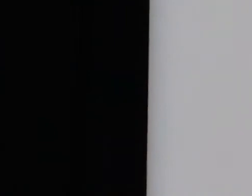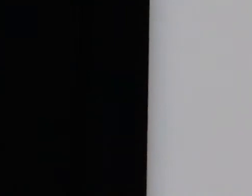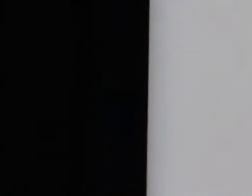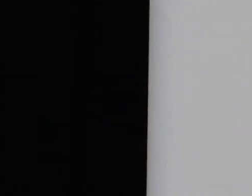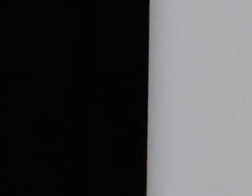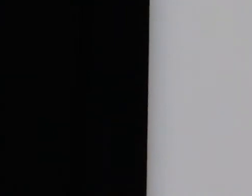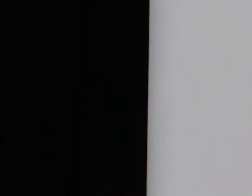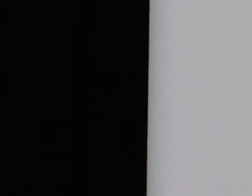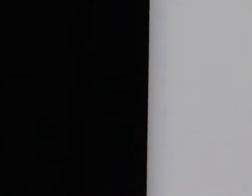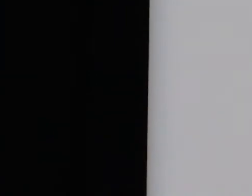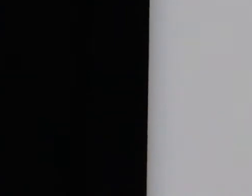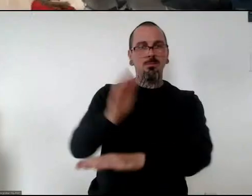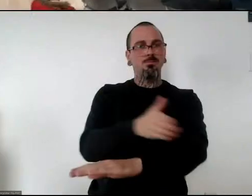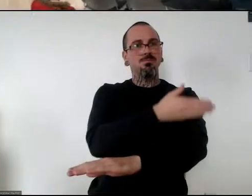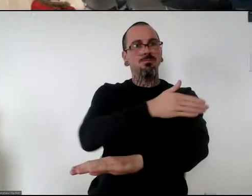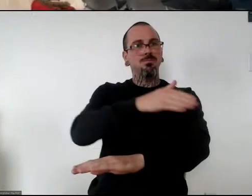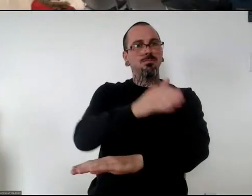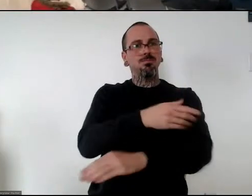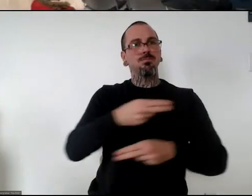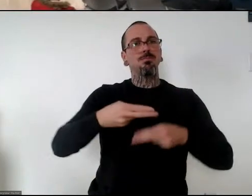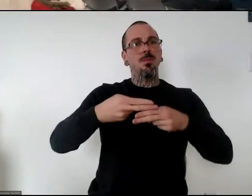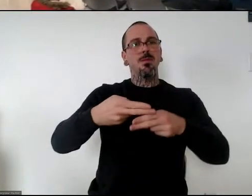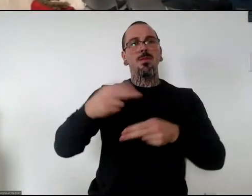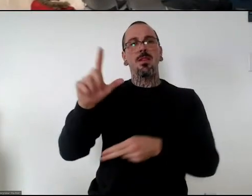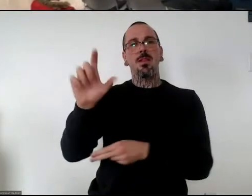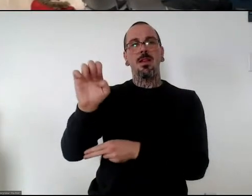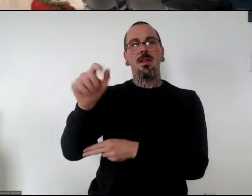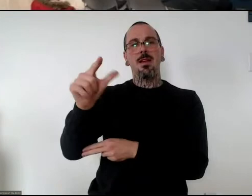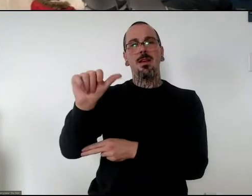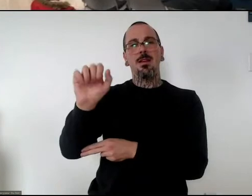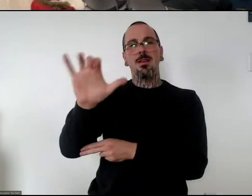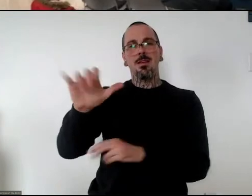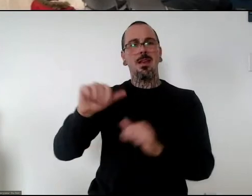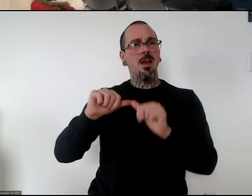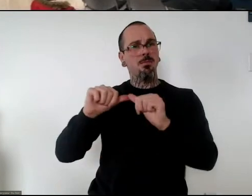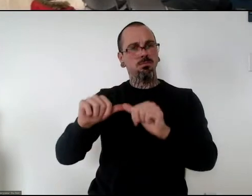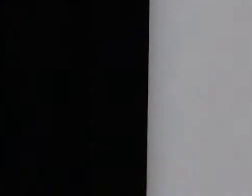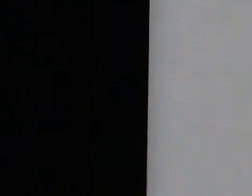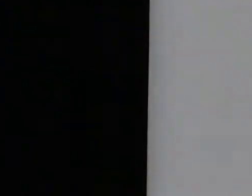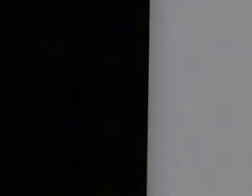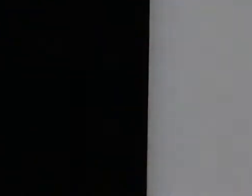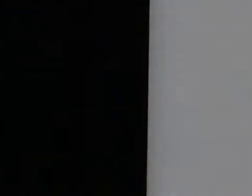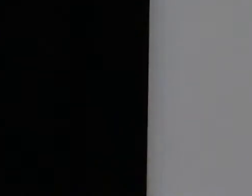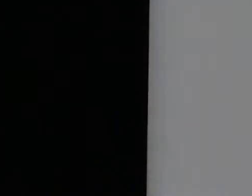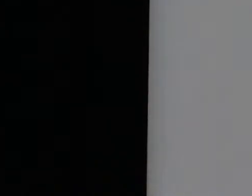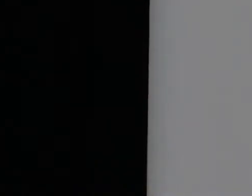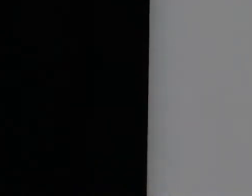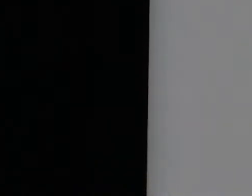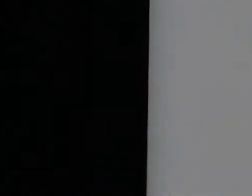missing and murdered Indigenous women, girls, and gender-diverse people. Ms. Edmonds.